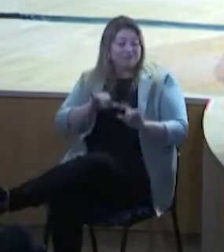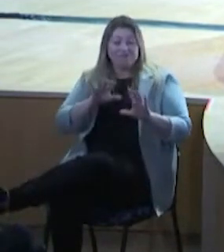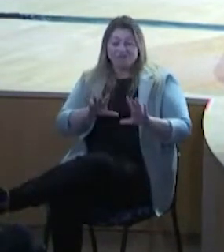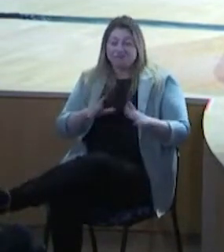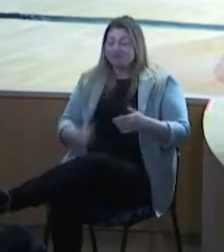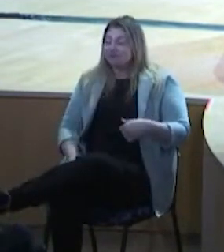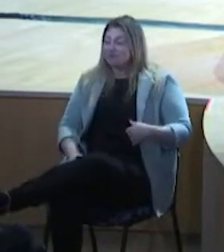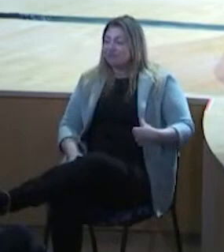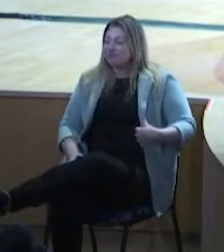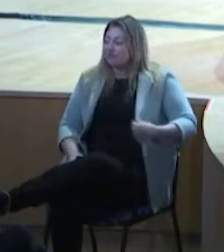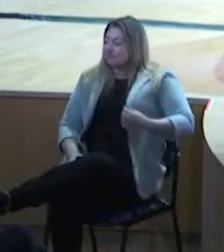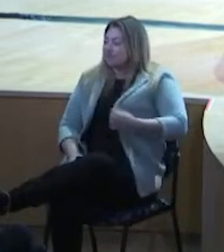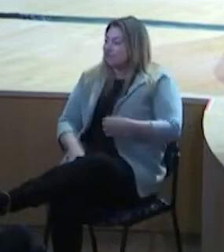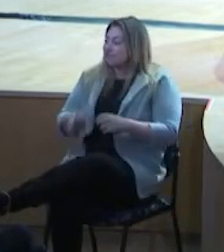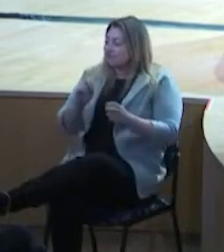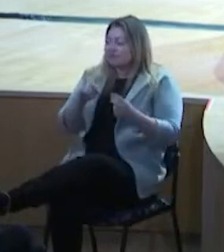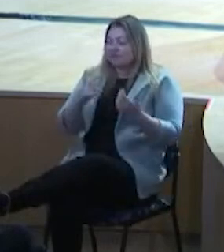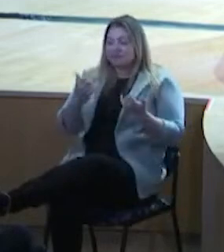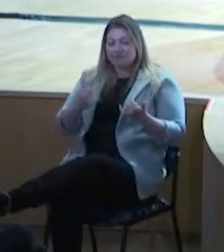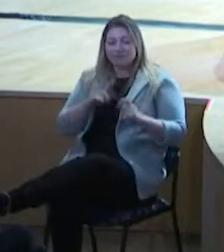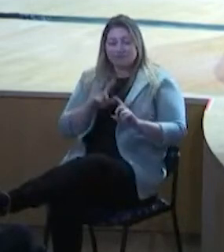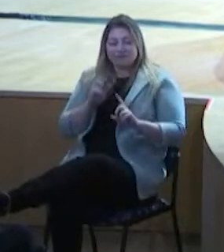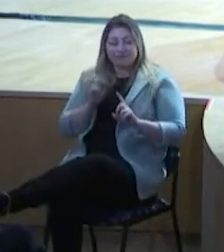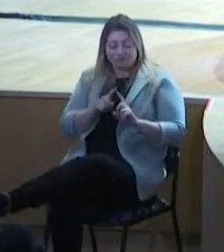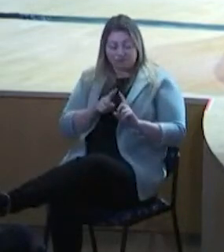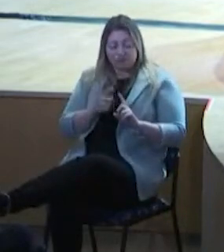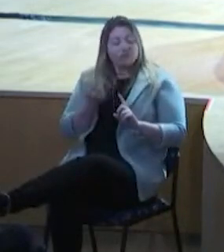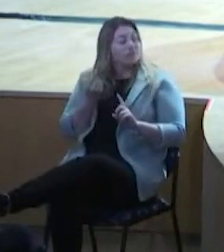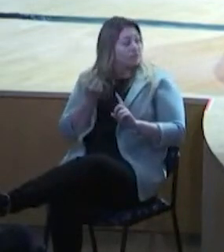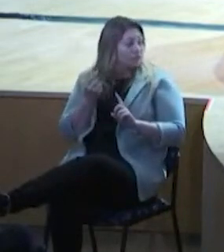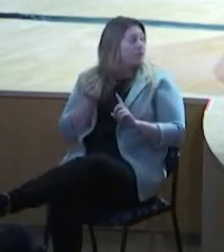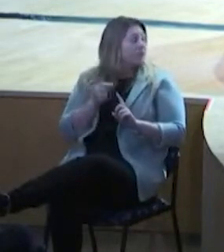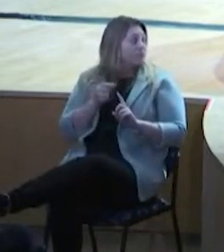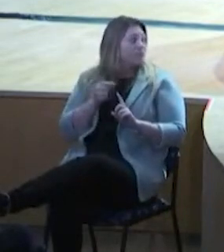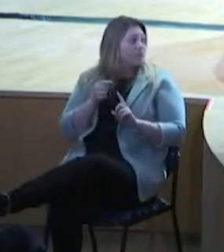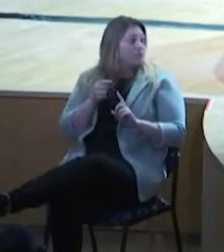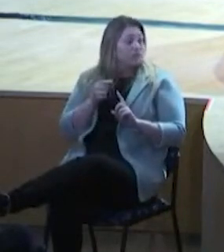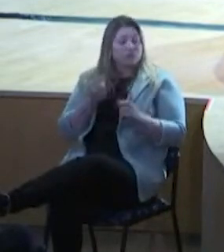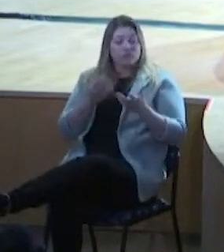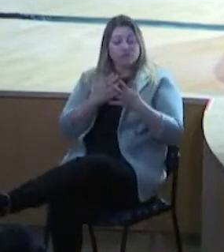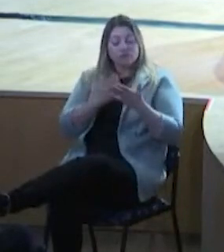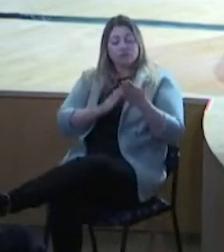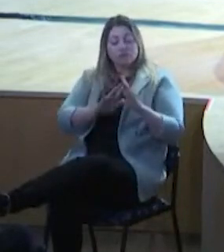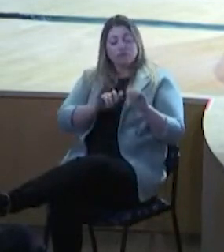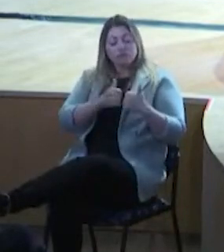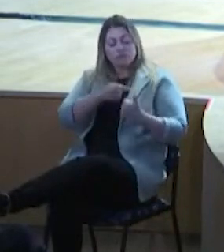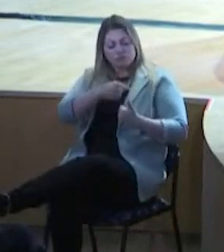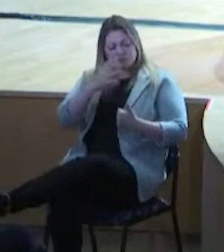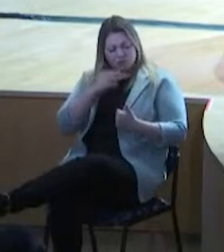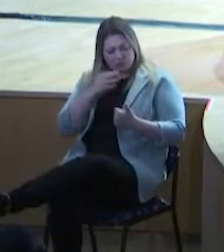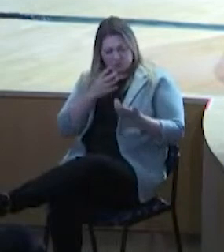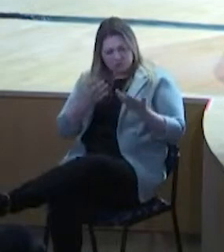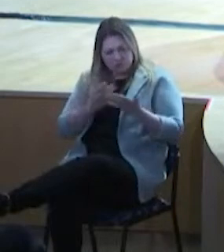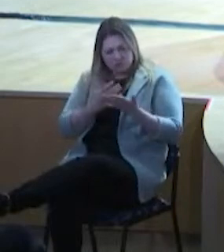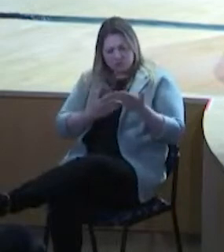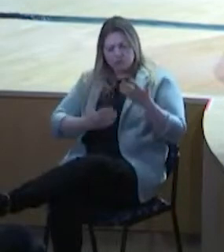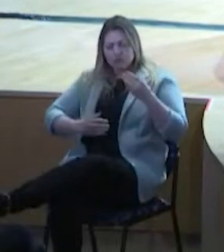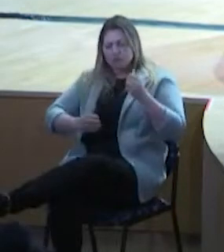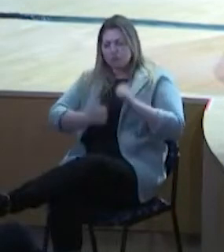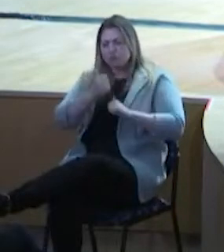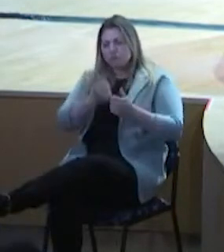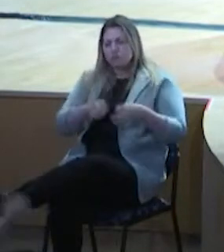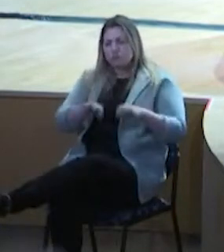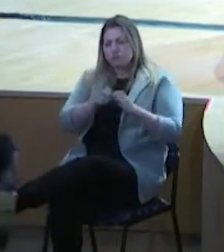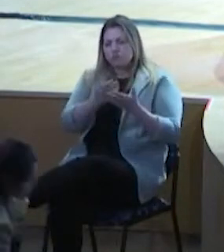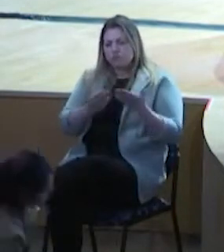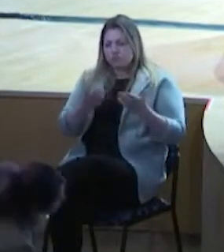Okay, so Reyna, I'm gonna give you the first question. What are some of the difficulties that you face? What is the most important thing that you want people